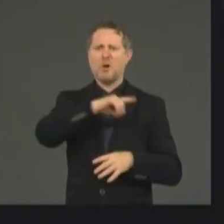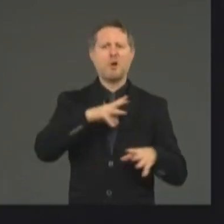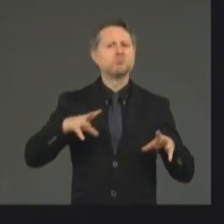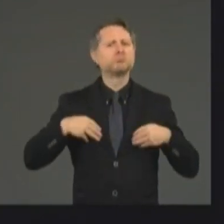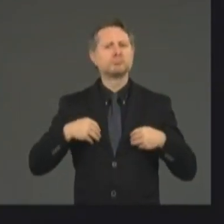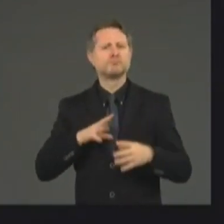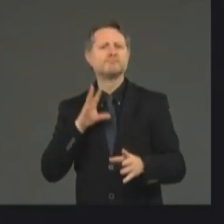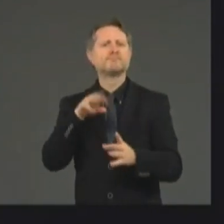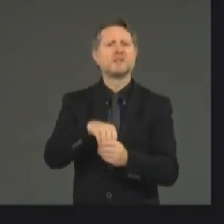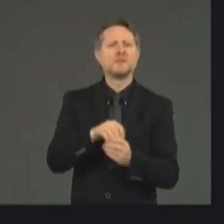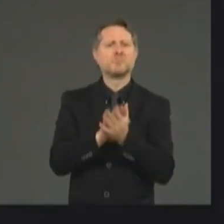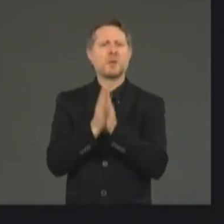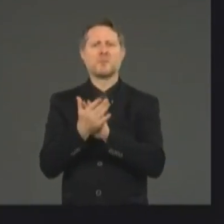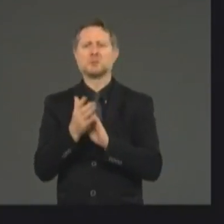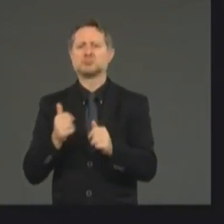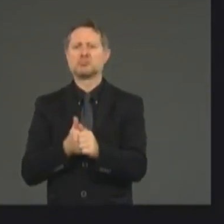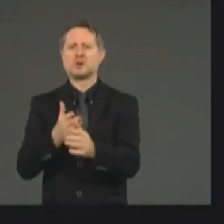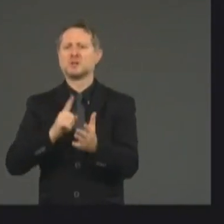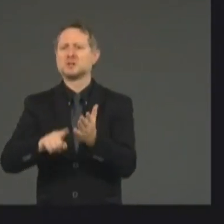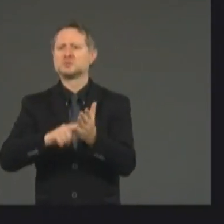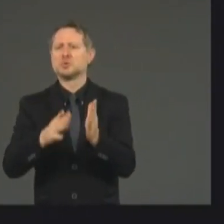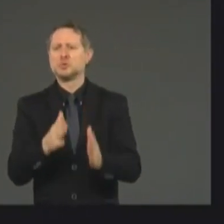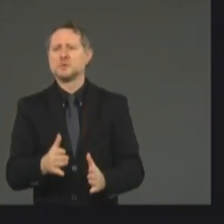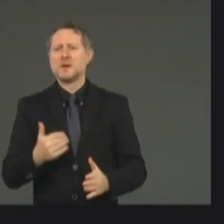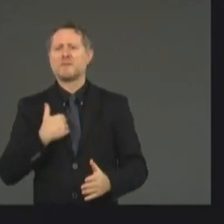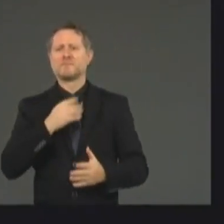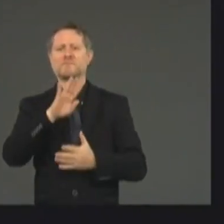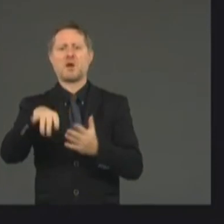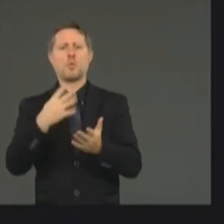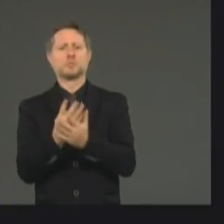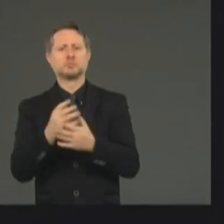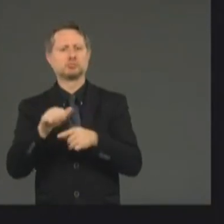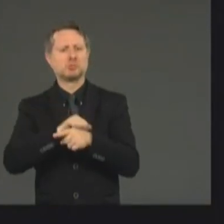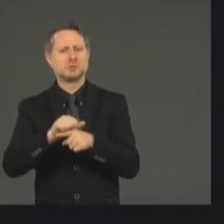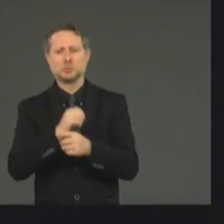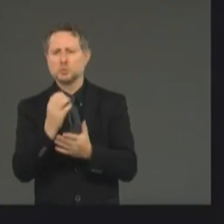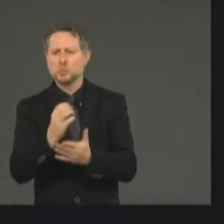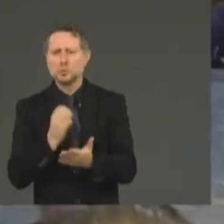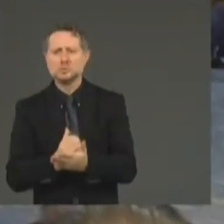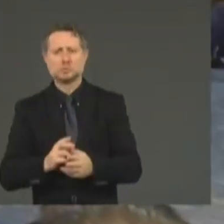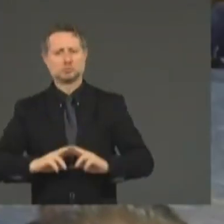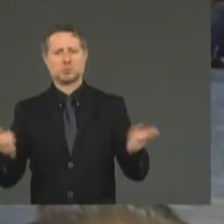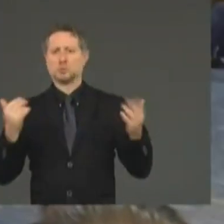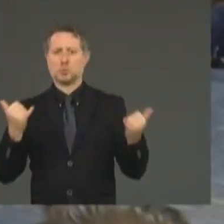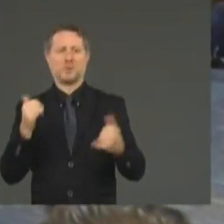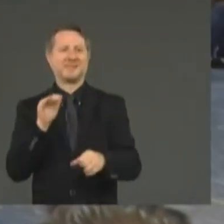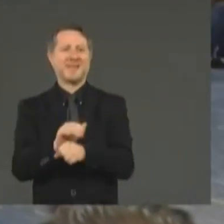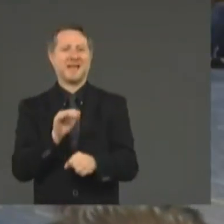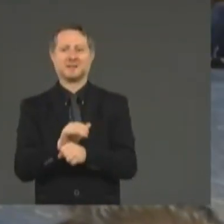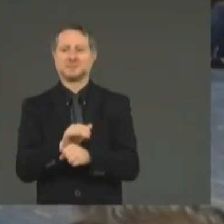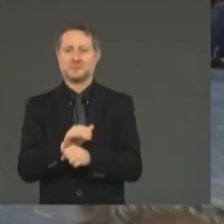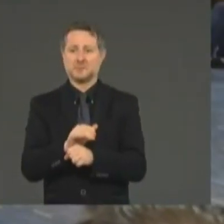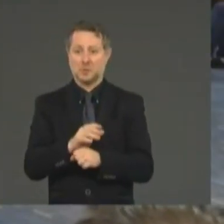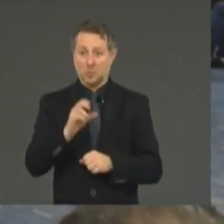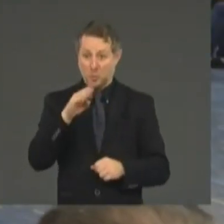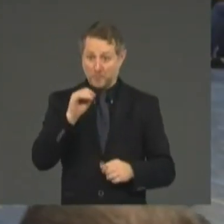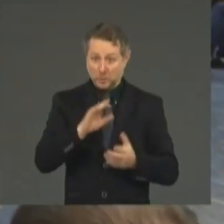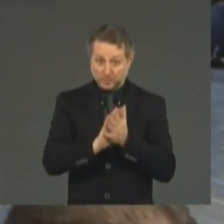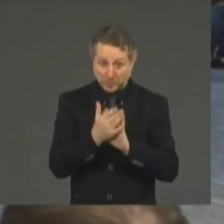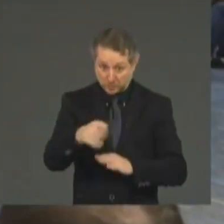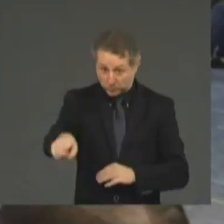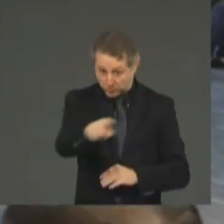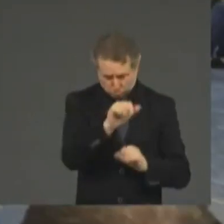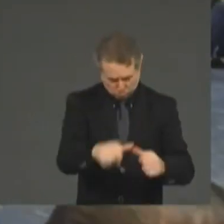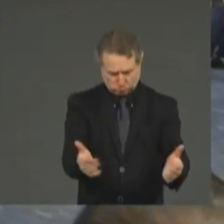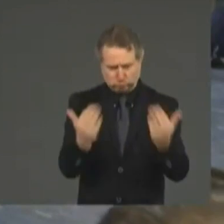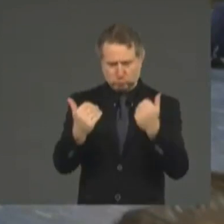very beginning. They take a 4-hour training course, and they'll be ready to launch tonight. You too can be a tracer.